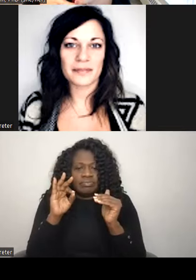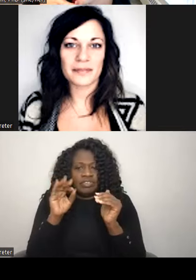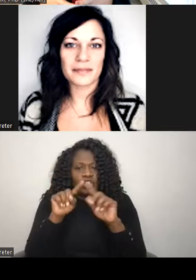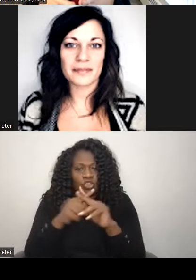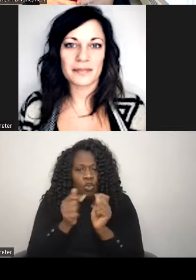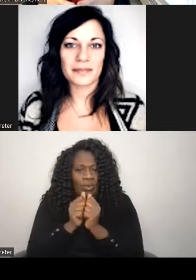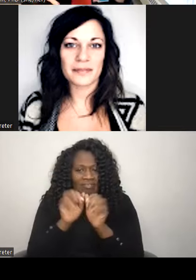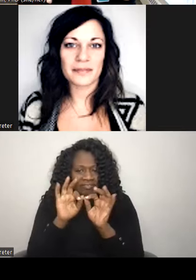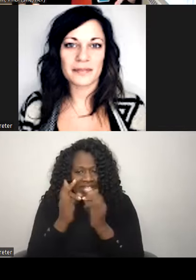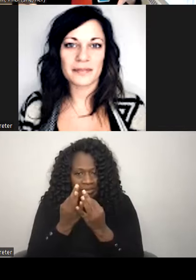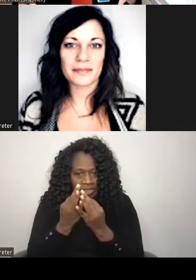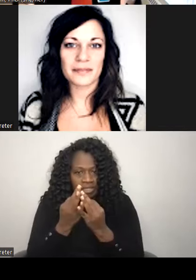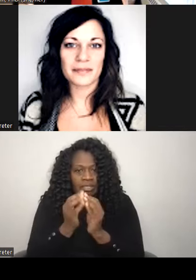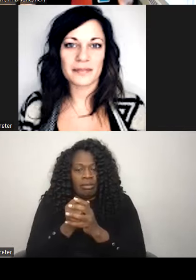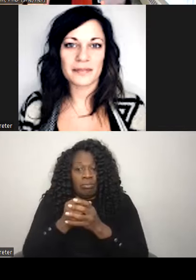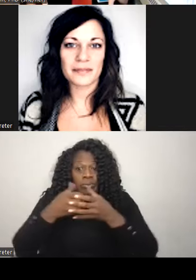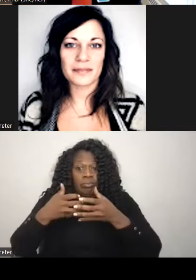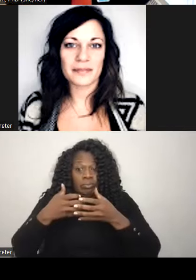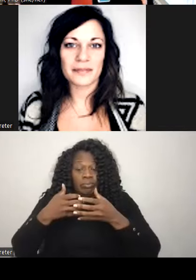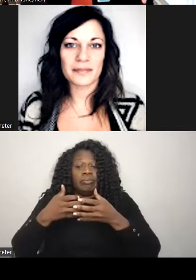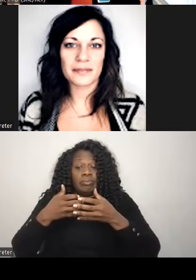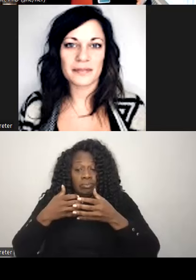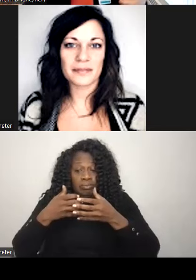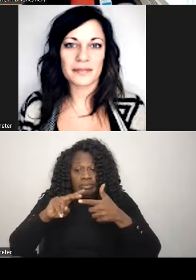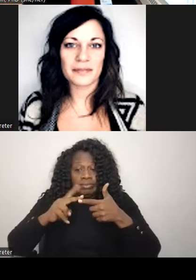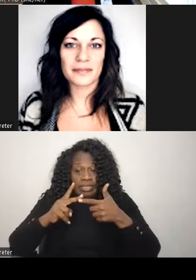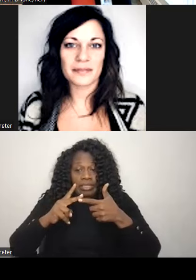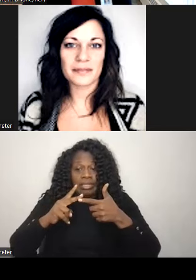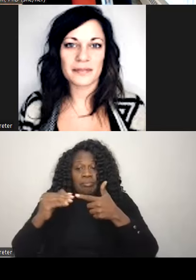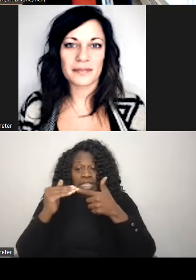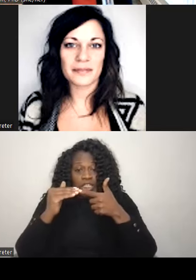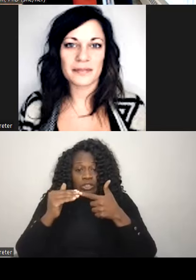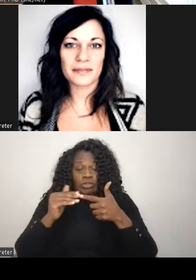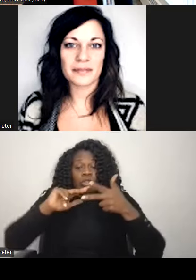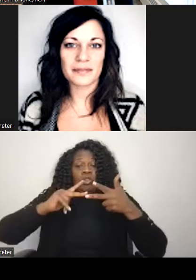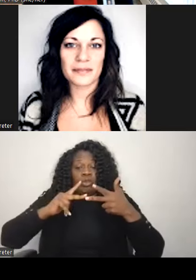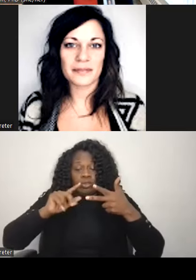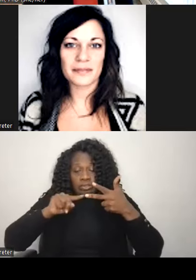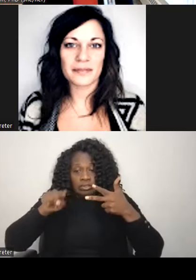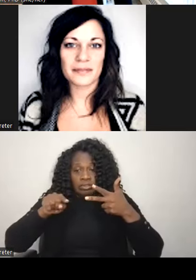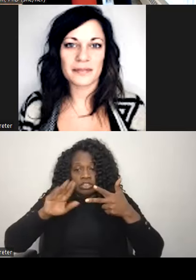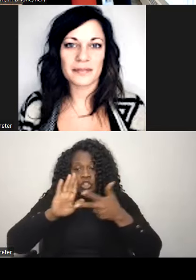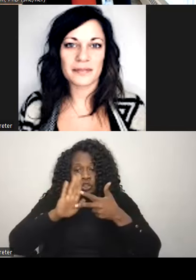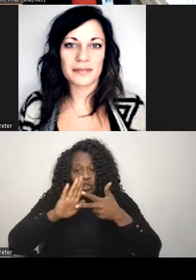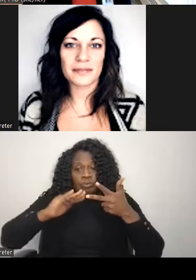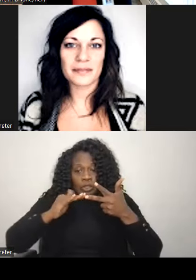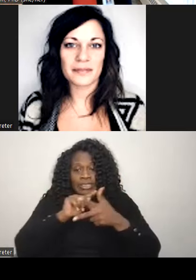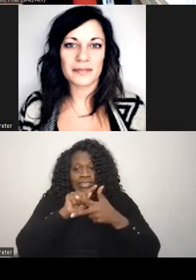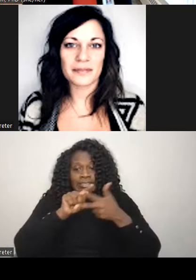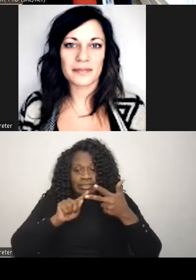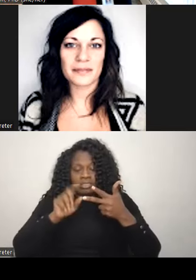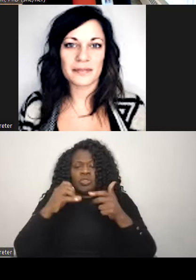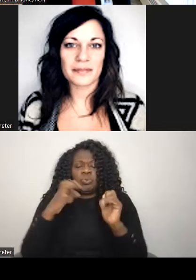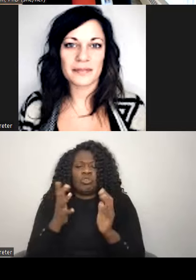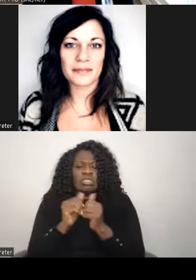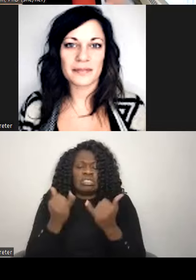their family, moving out to their peers, and then going out even further to their school and their community. And so as we talk today, I'm